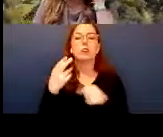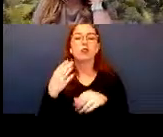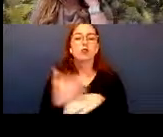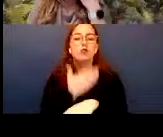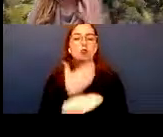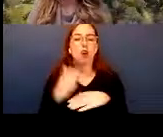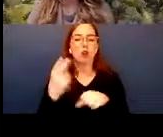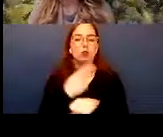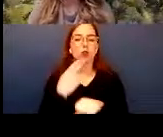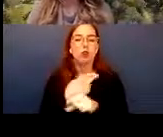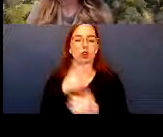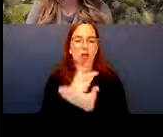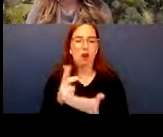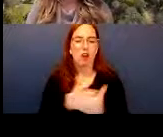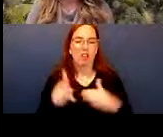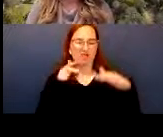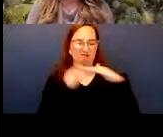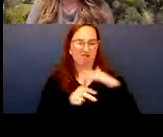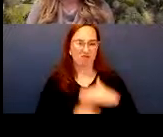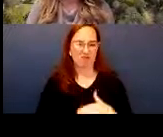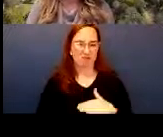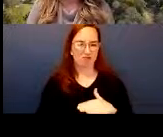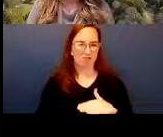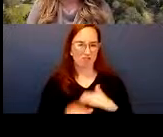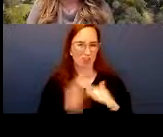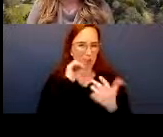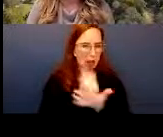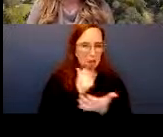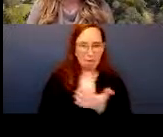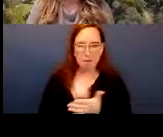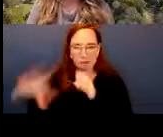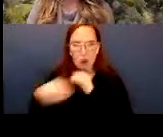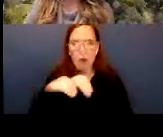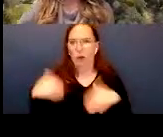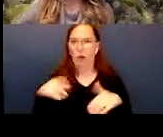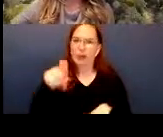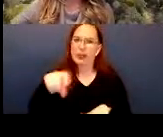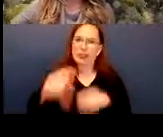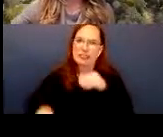too, to help supplement and augment the parking need within Zilker today.